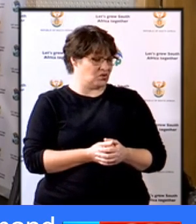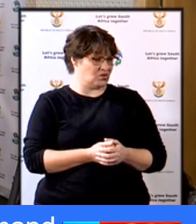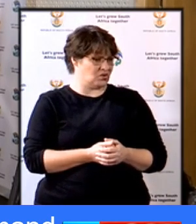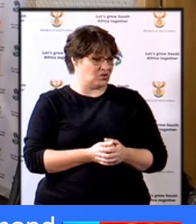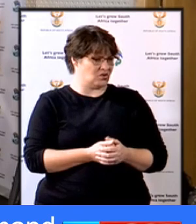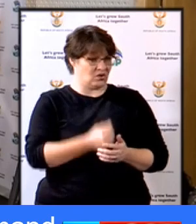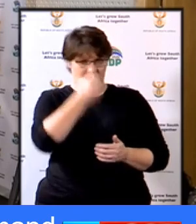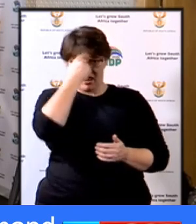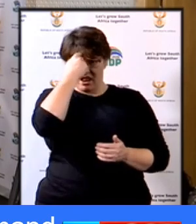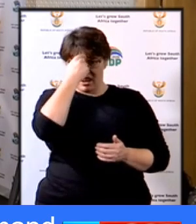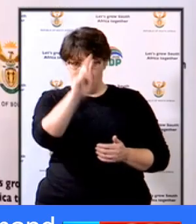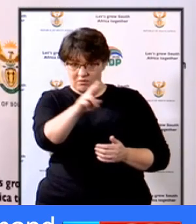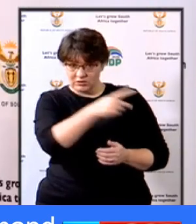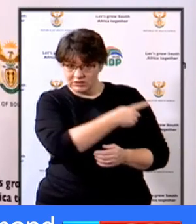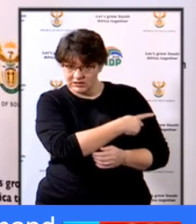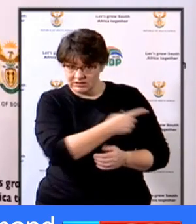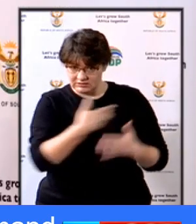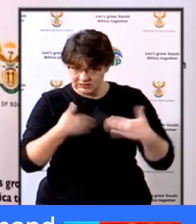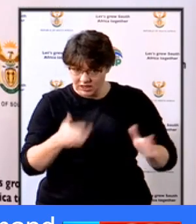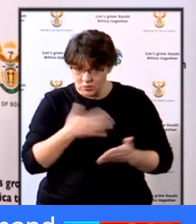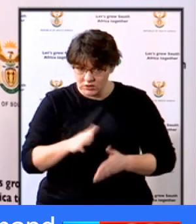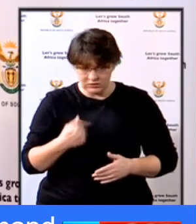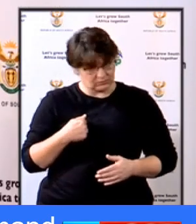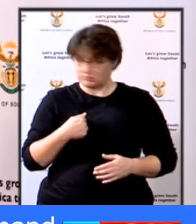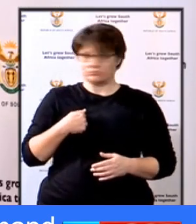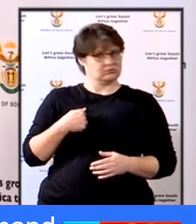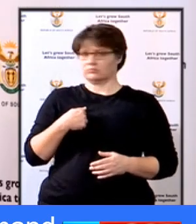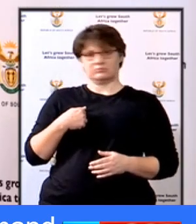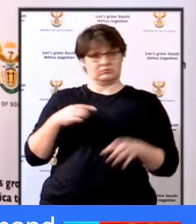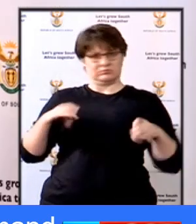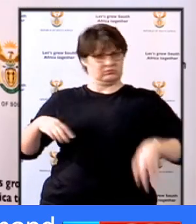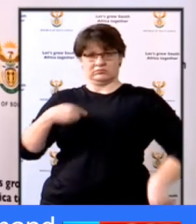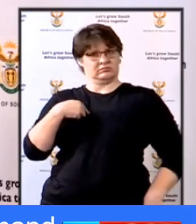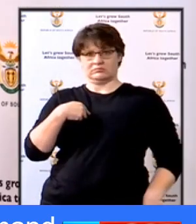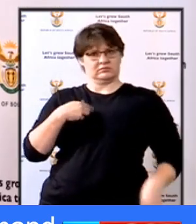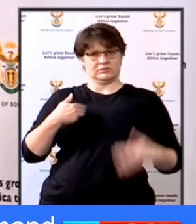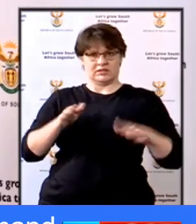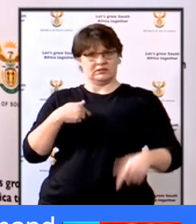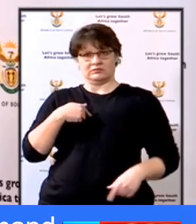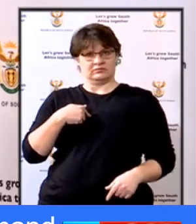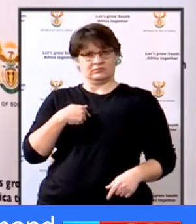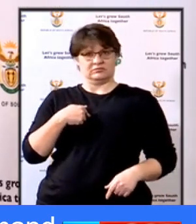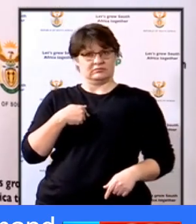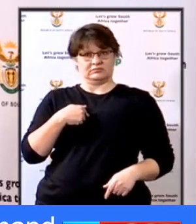Lamola. Lamola, you want to start? No. Okay. This time, no.